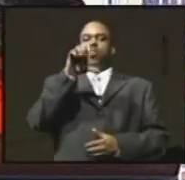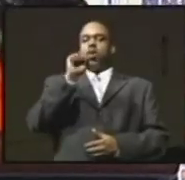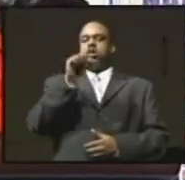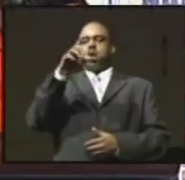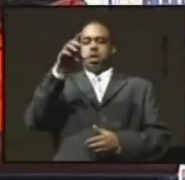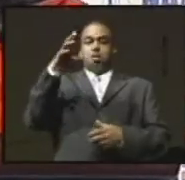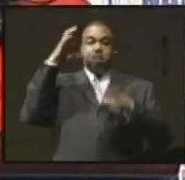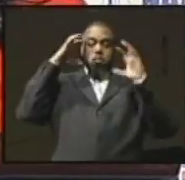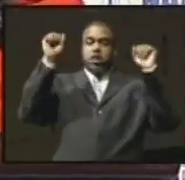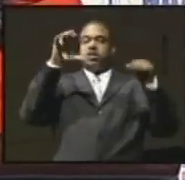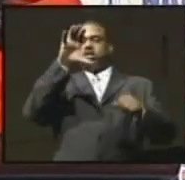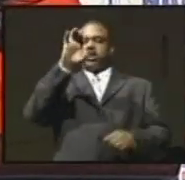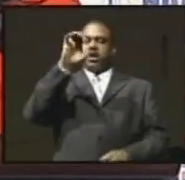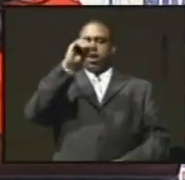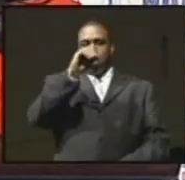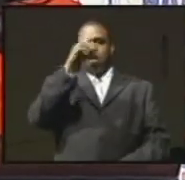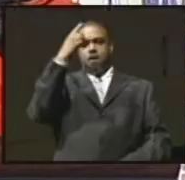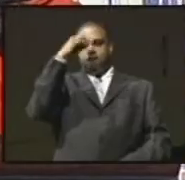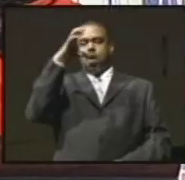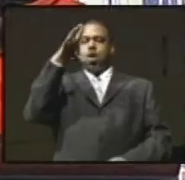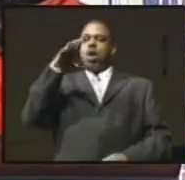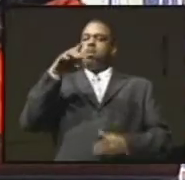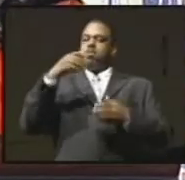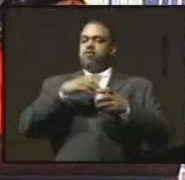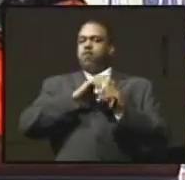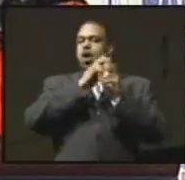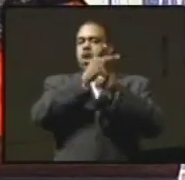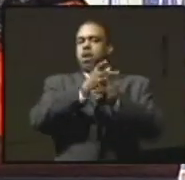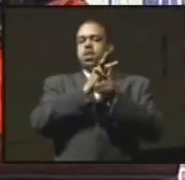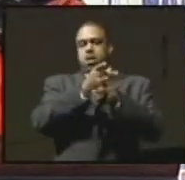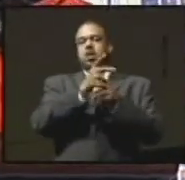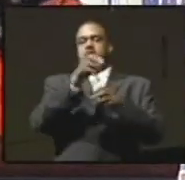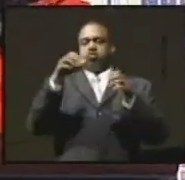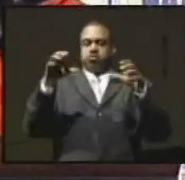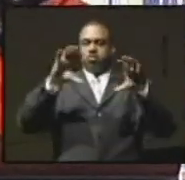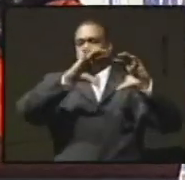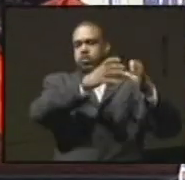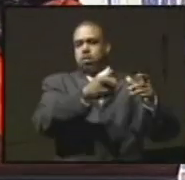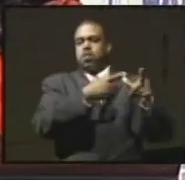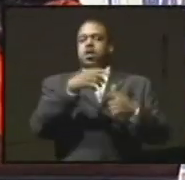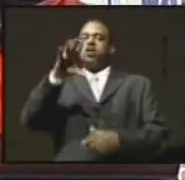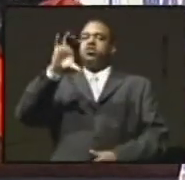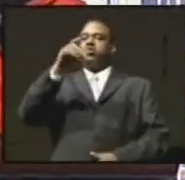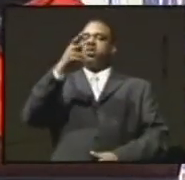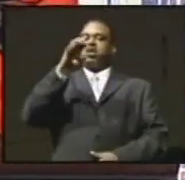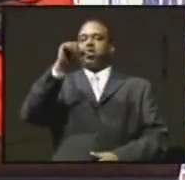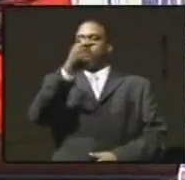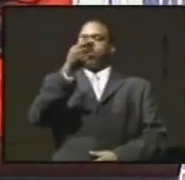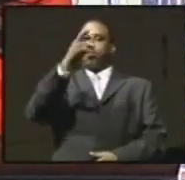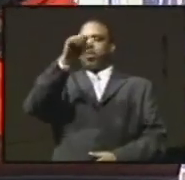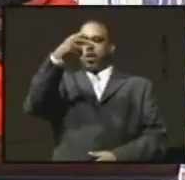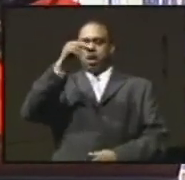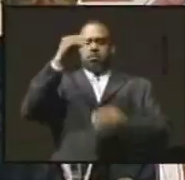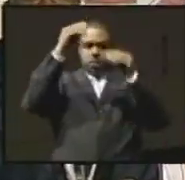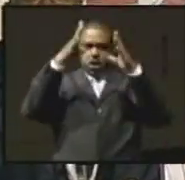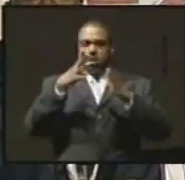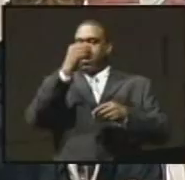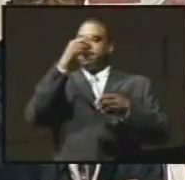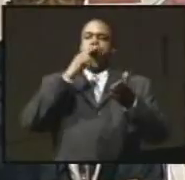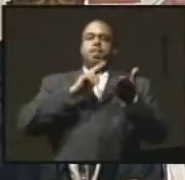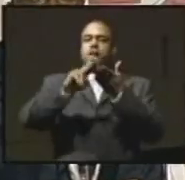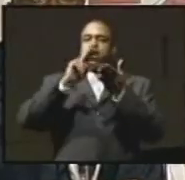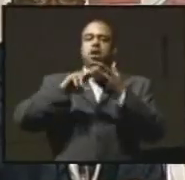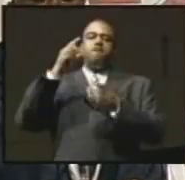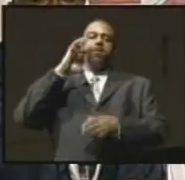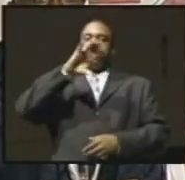and Defender Association. Ms. Shakitra Green, Educator and Secretary of the Detroit Branch